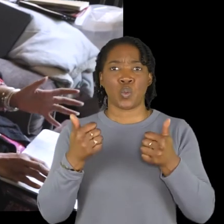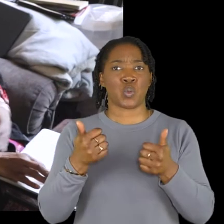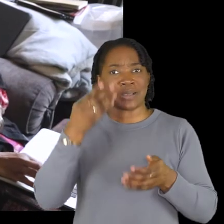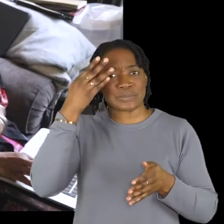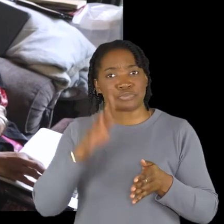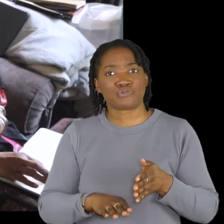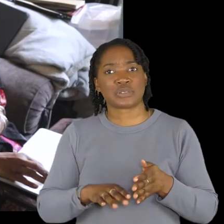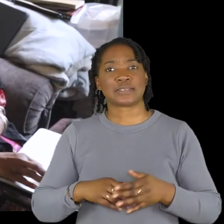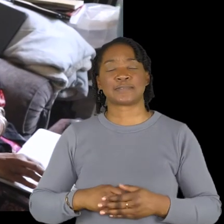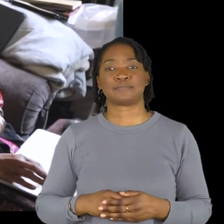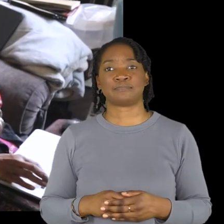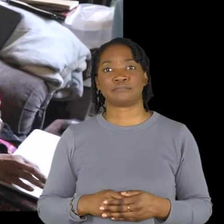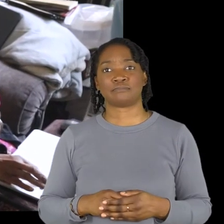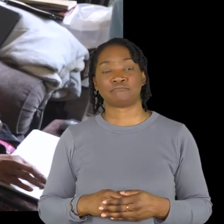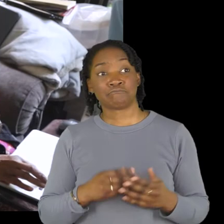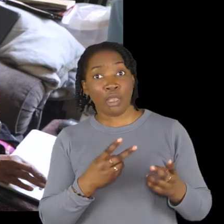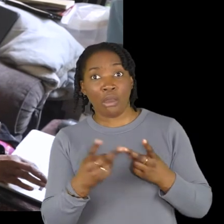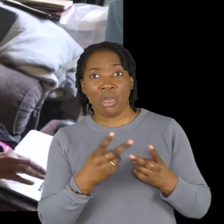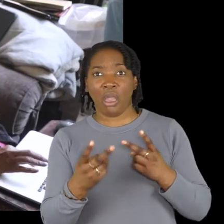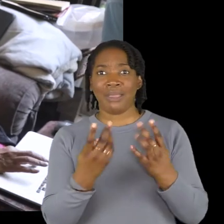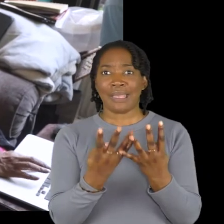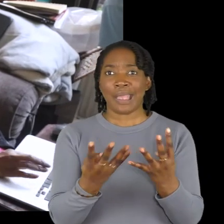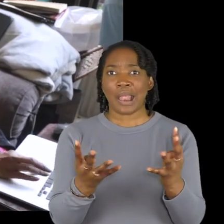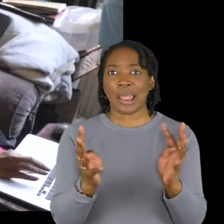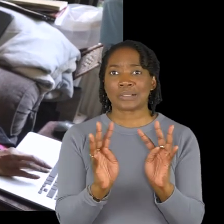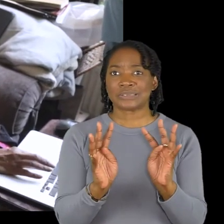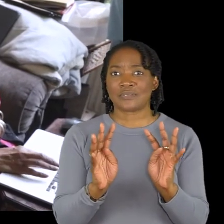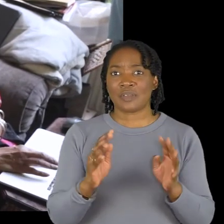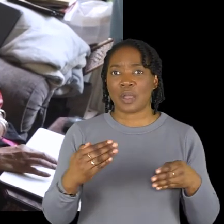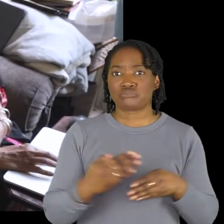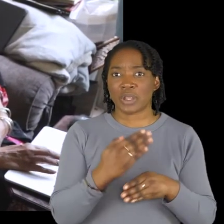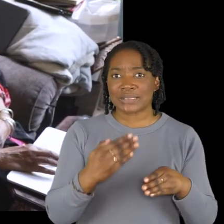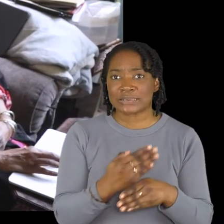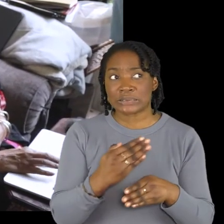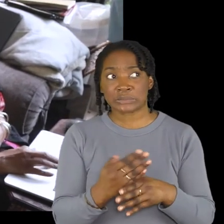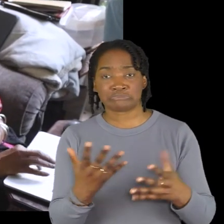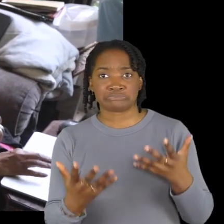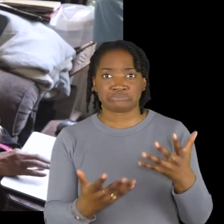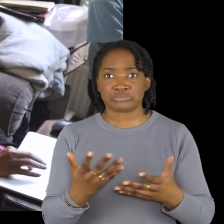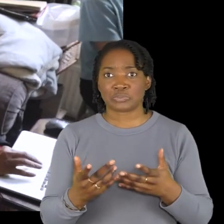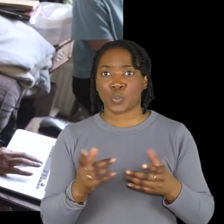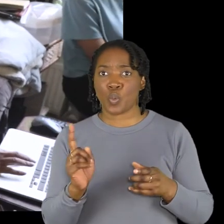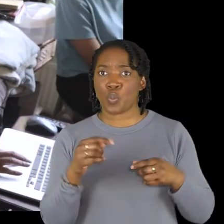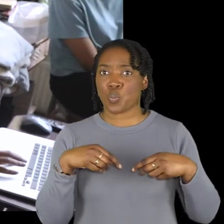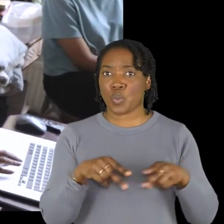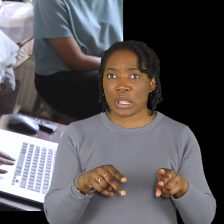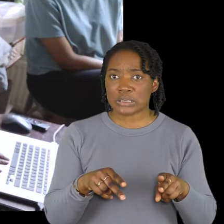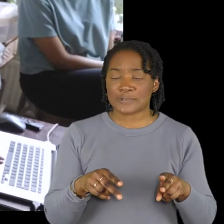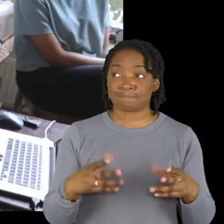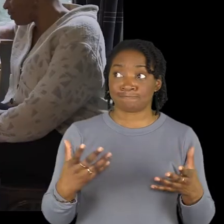experience. What are the collective practices now within RKAP? What ways